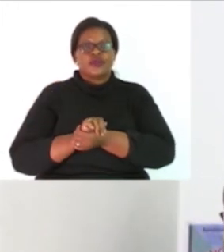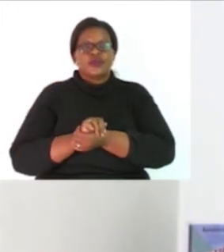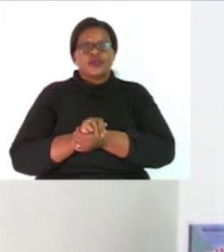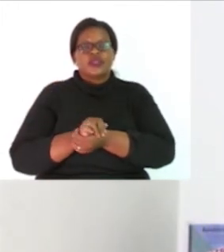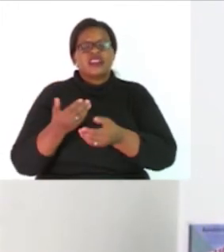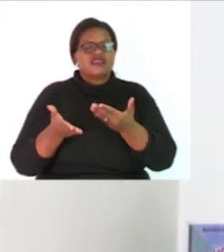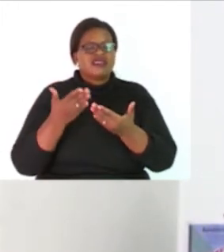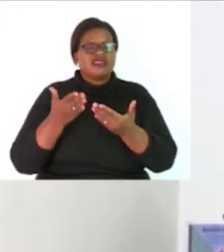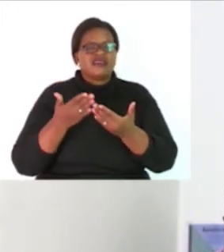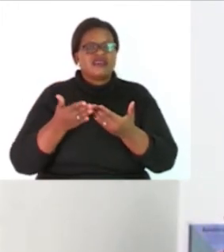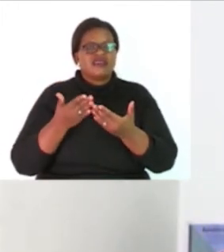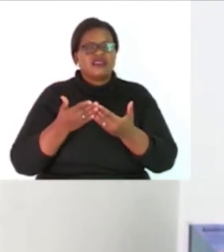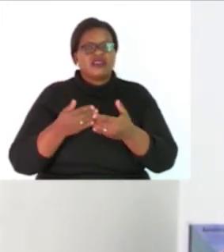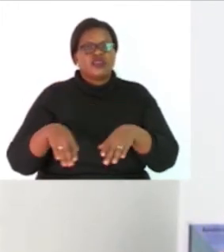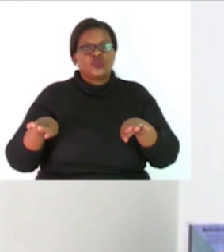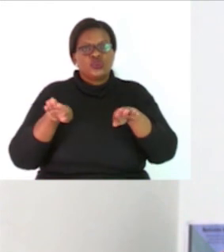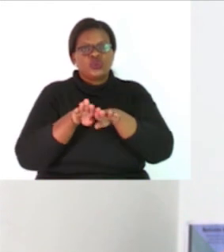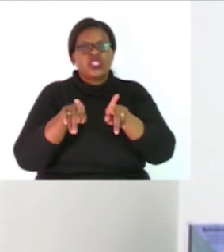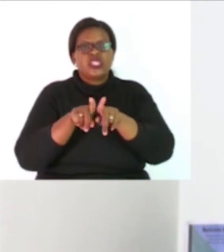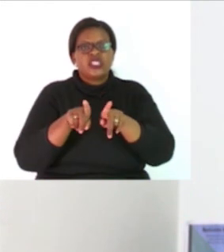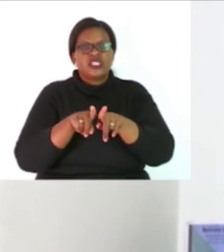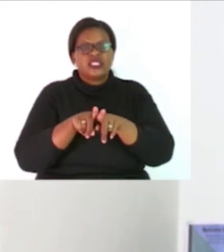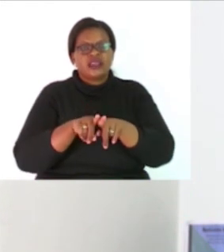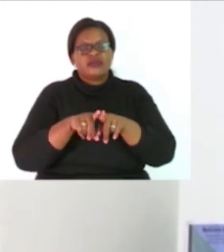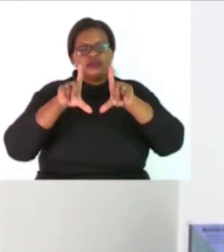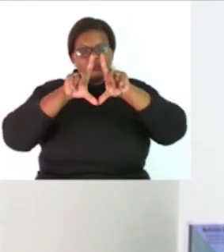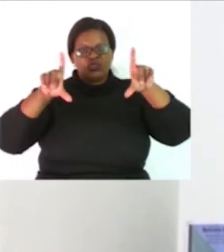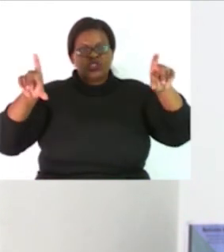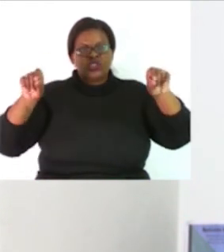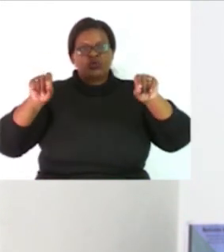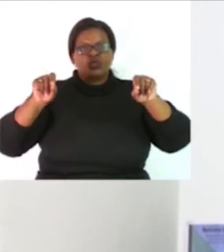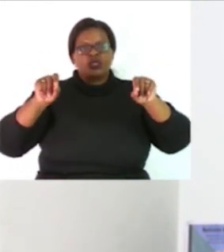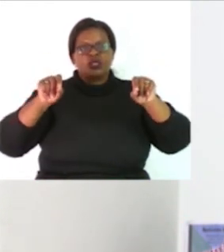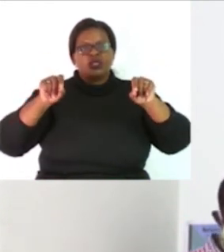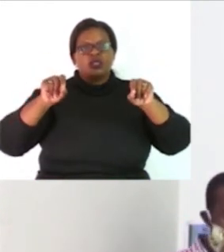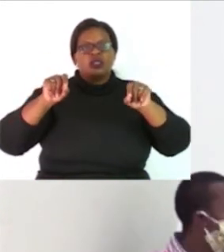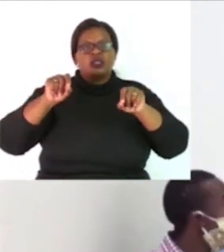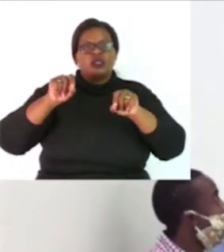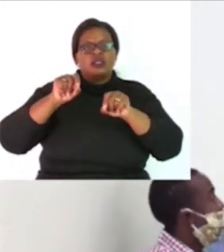quite easy. Remember we did this also on the chalkboard? Let's look on the chalkboard.